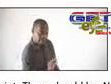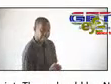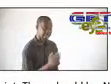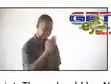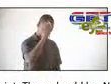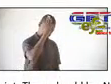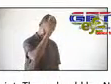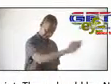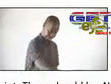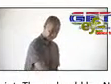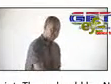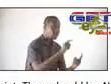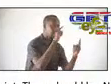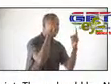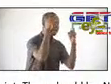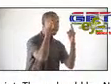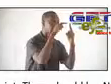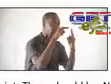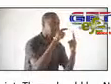point.